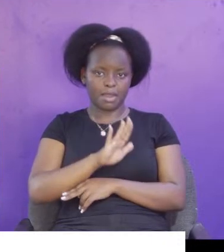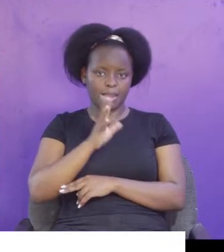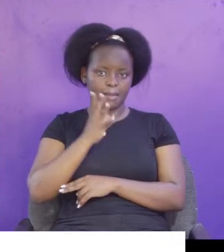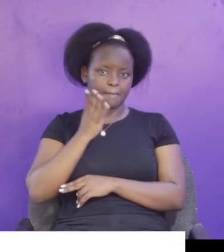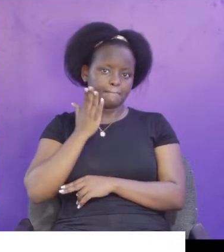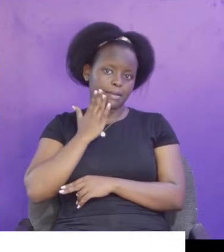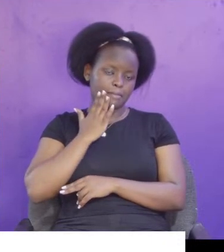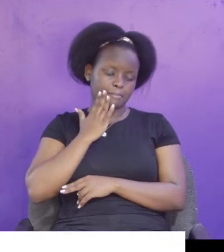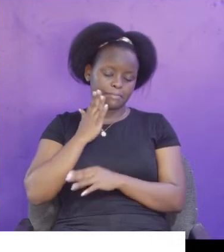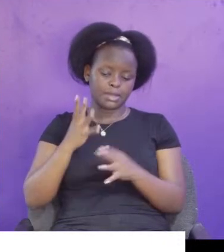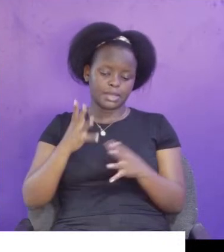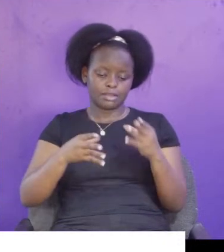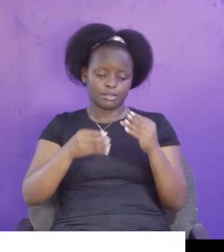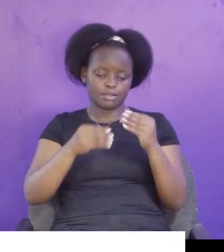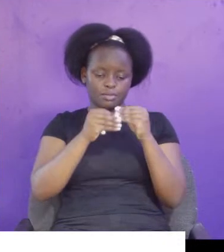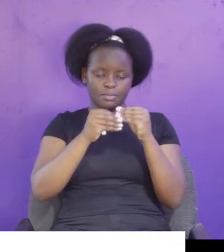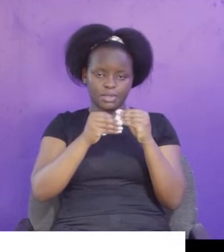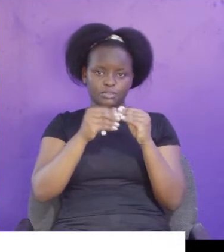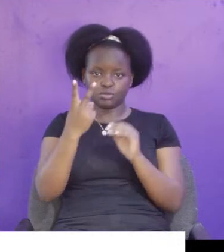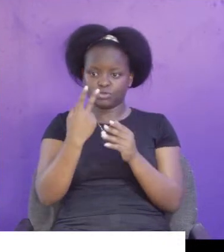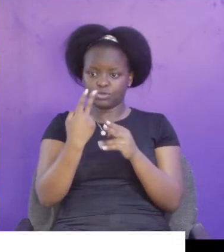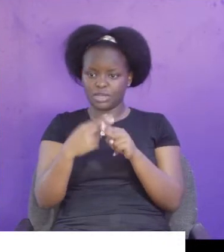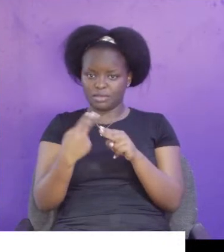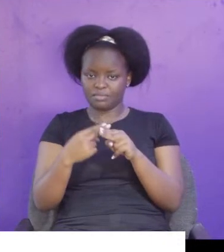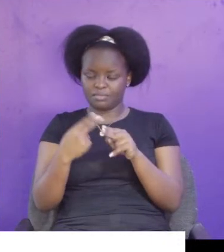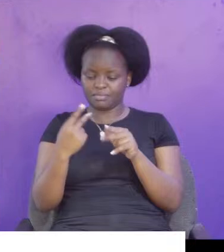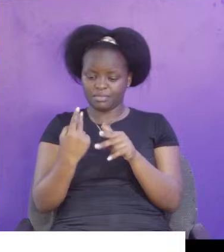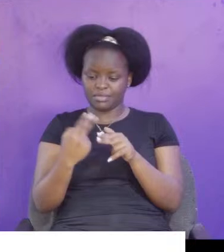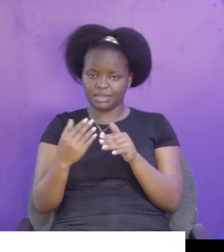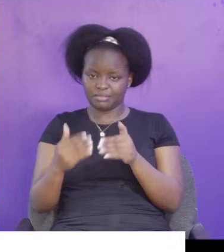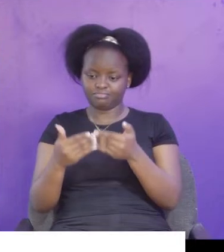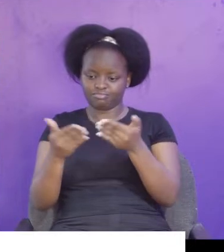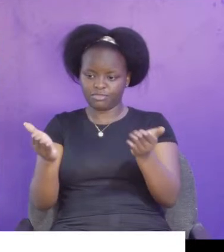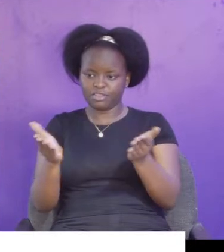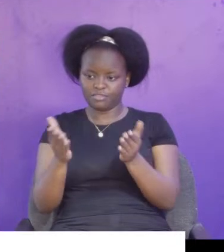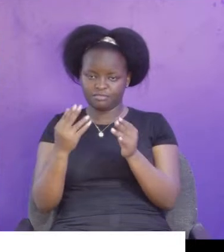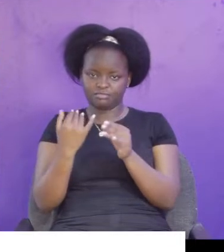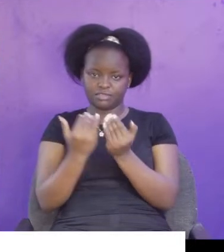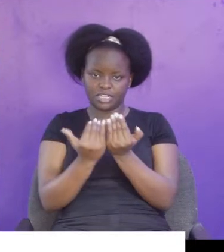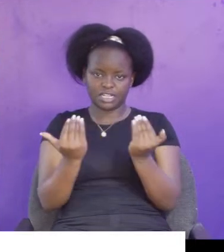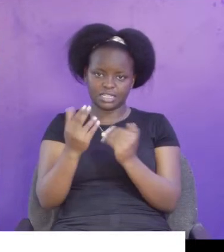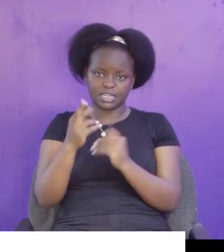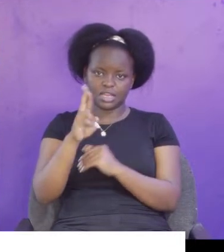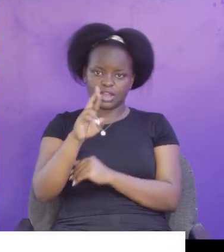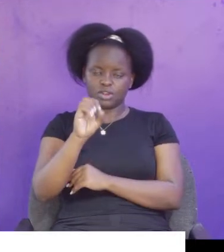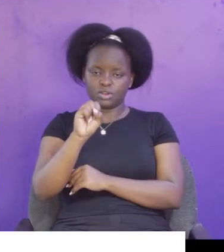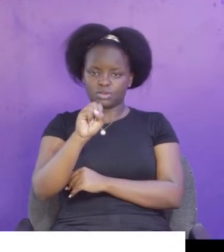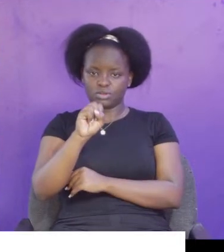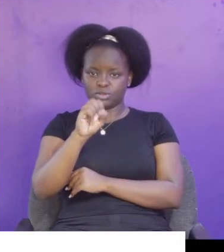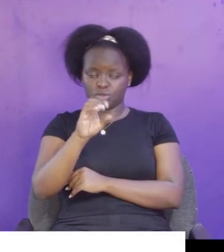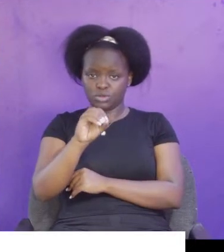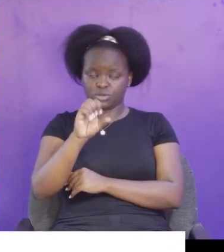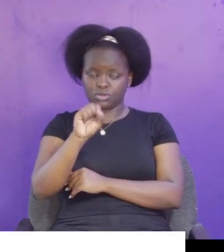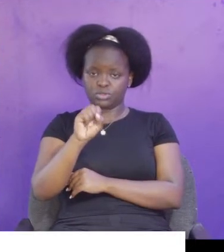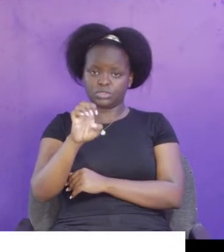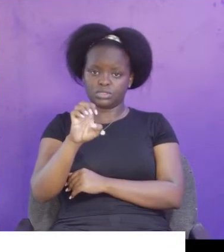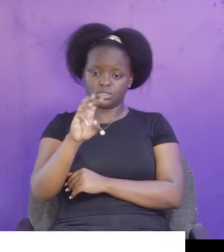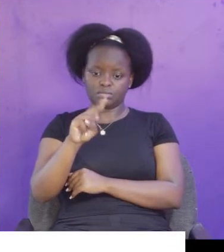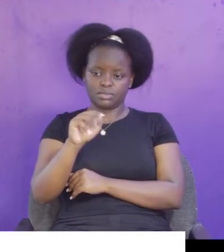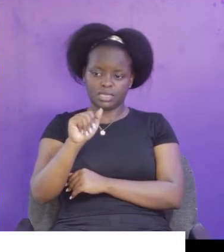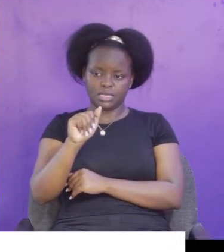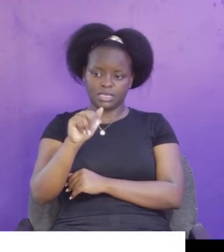together, and we call the child Rosemary. It also has a meaning to us.